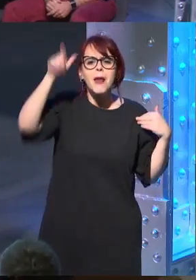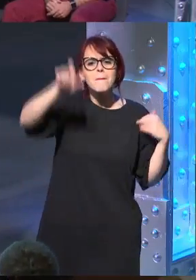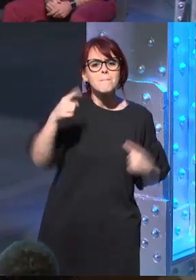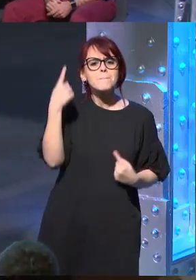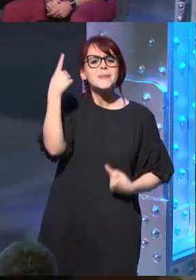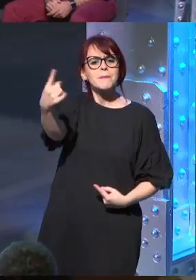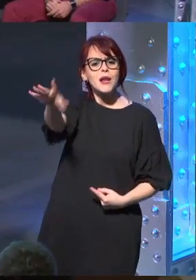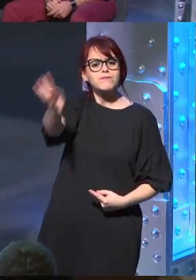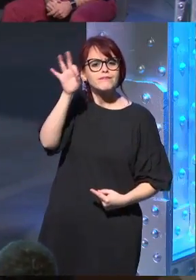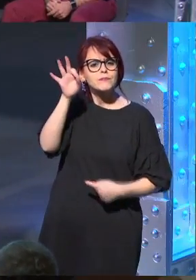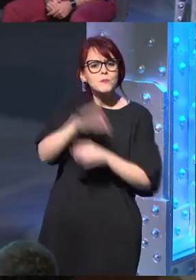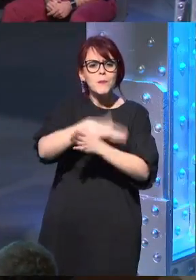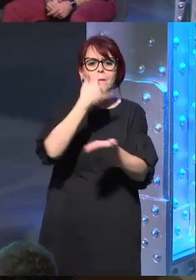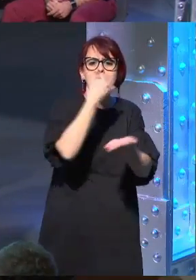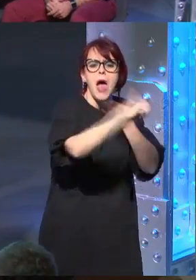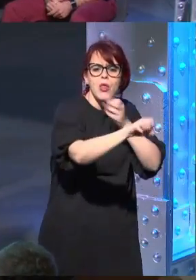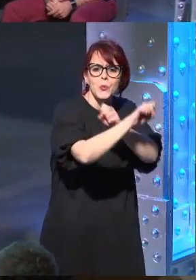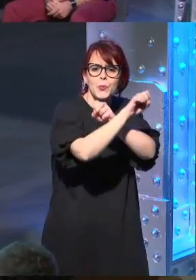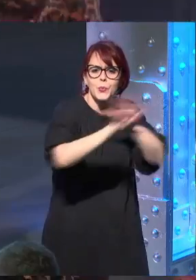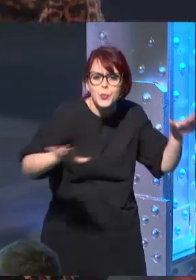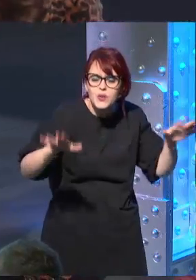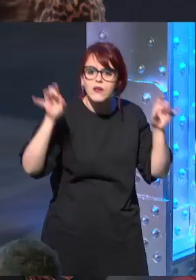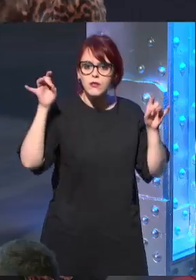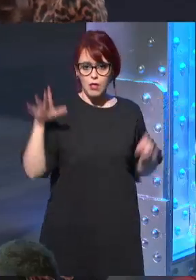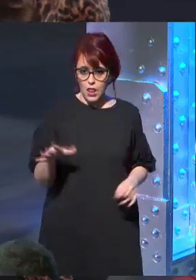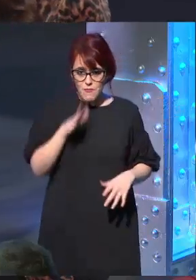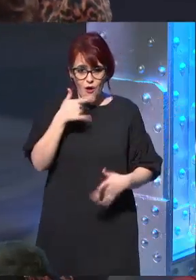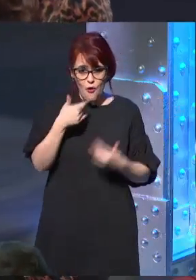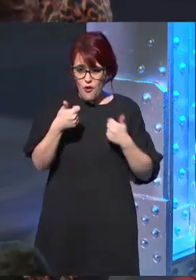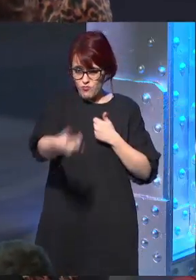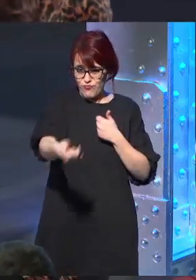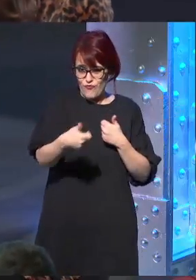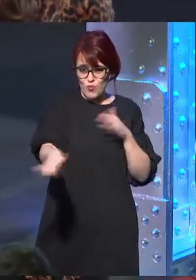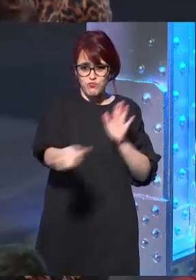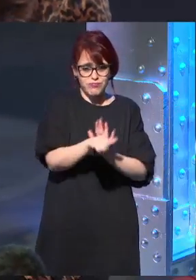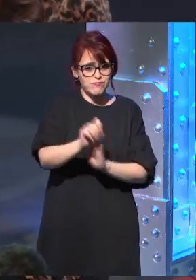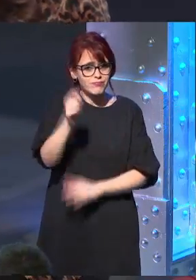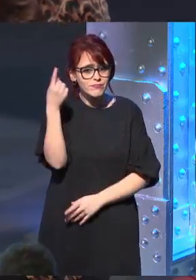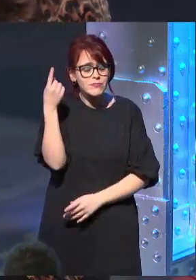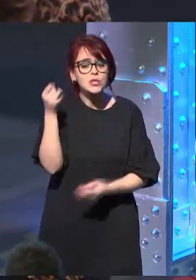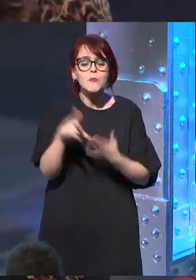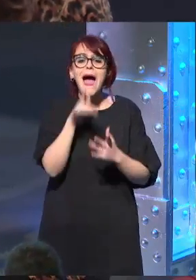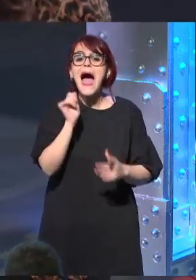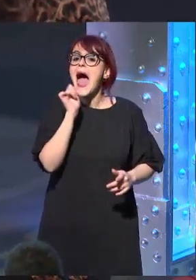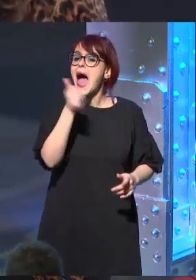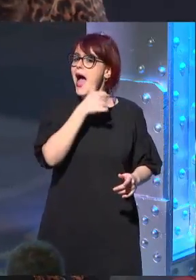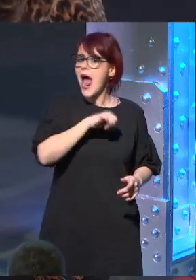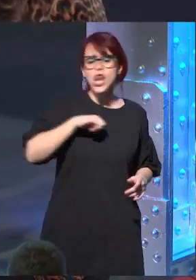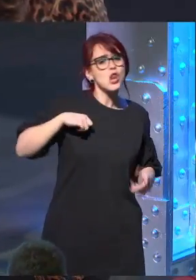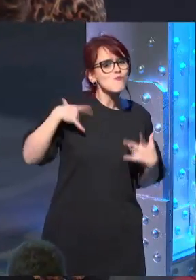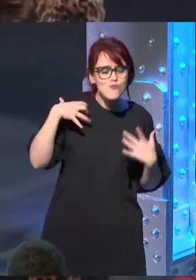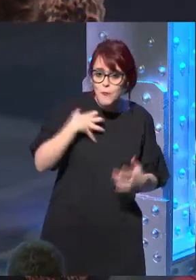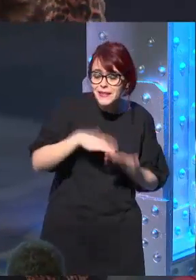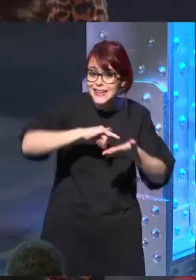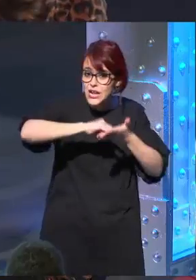who had done it. We're trying to find out who actually was the first one to publish all this private information, and